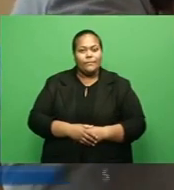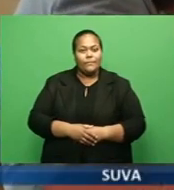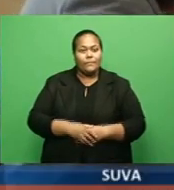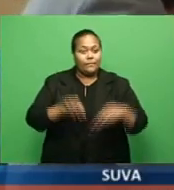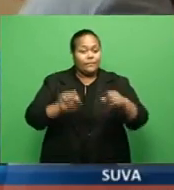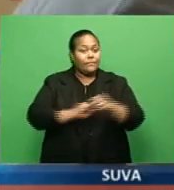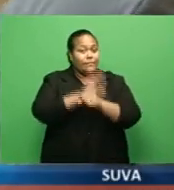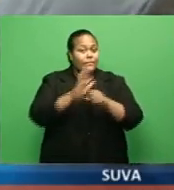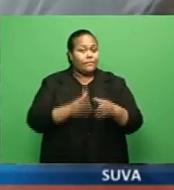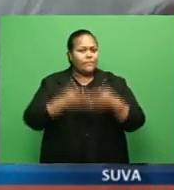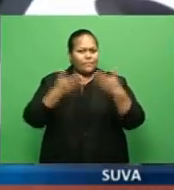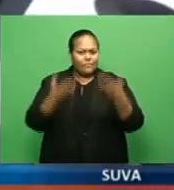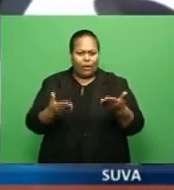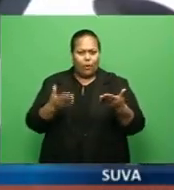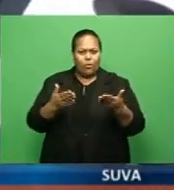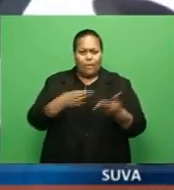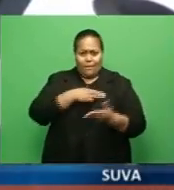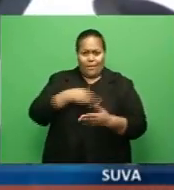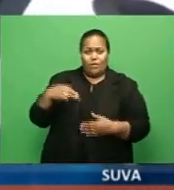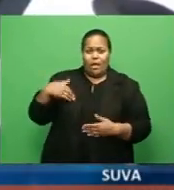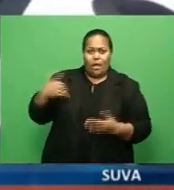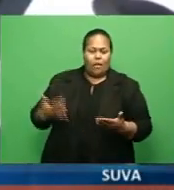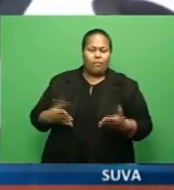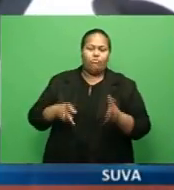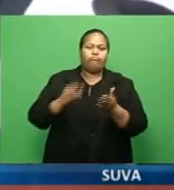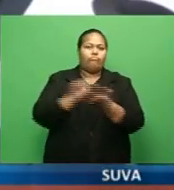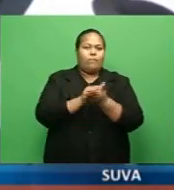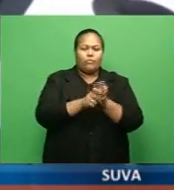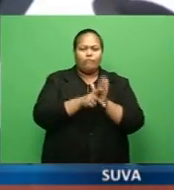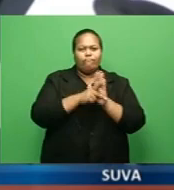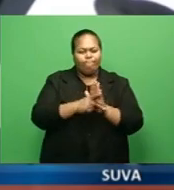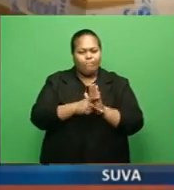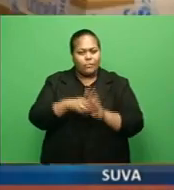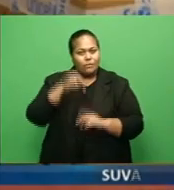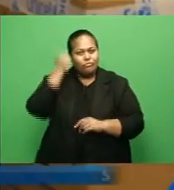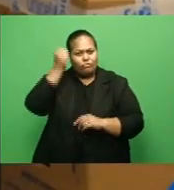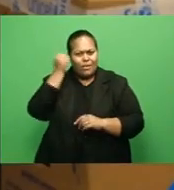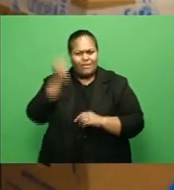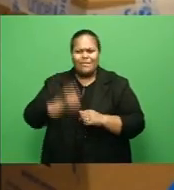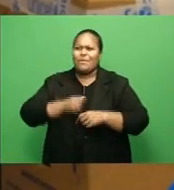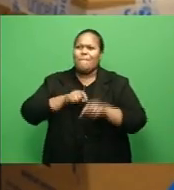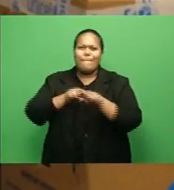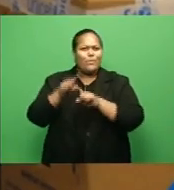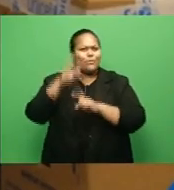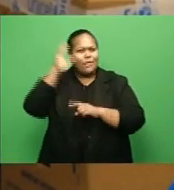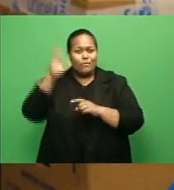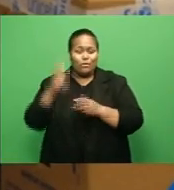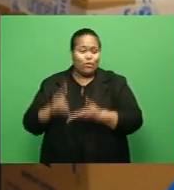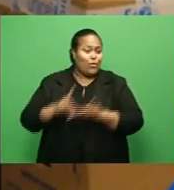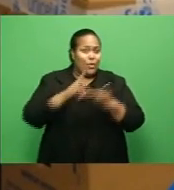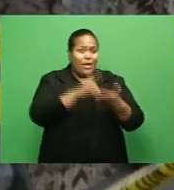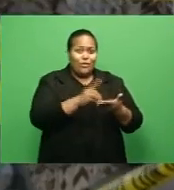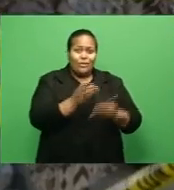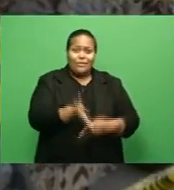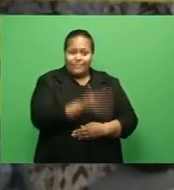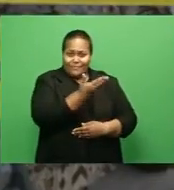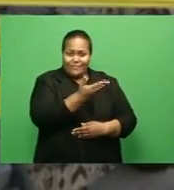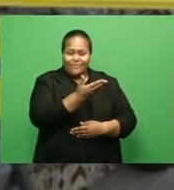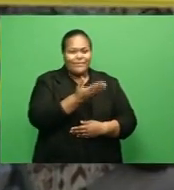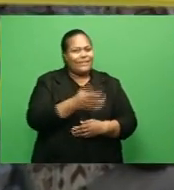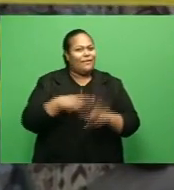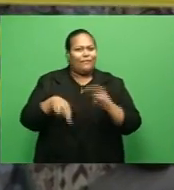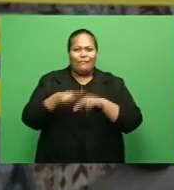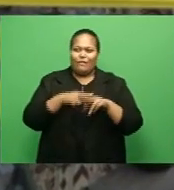COVID-19 has put the health sector under a lot of stress in many countries, and donations such as these will go along with the Fiji. We